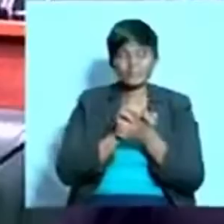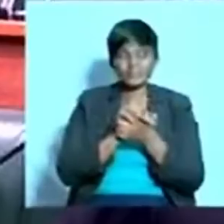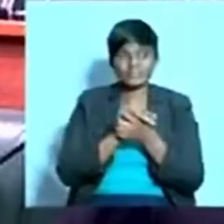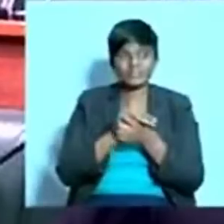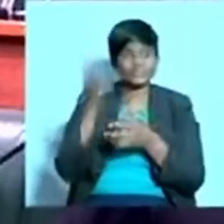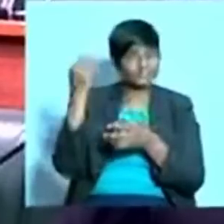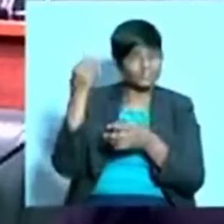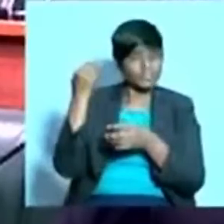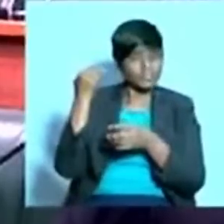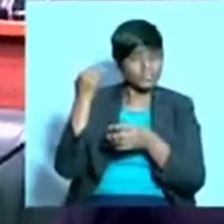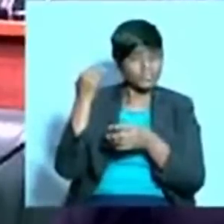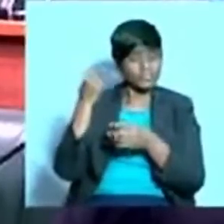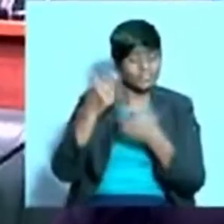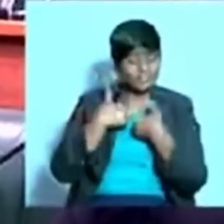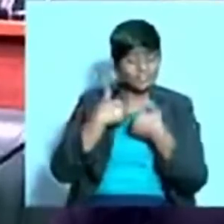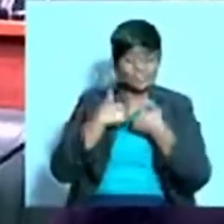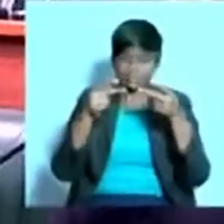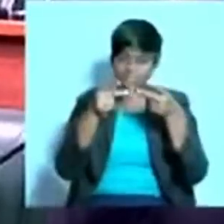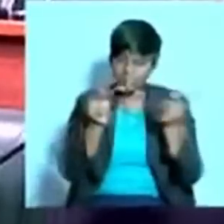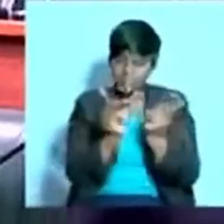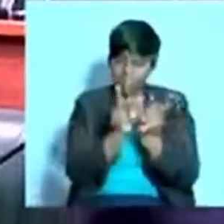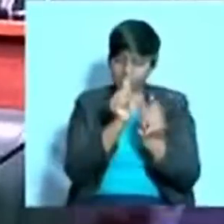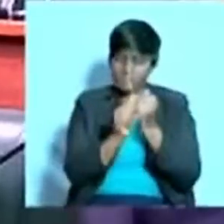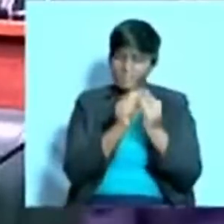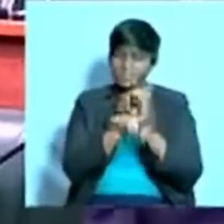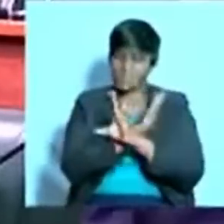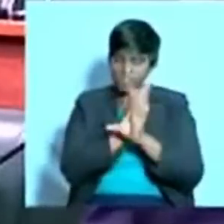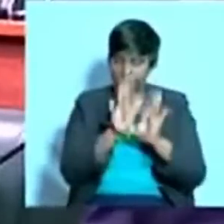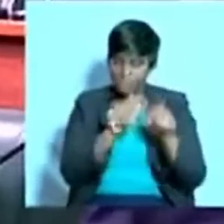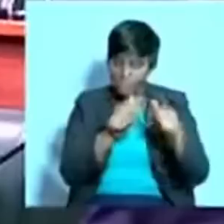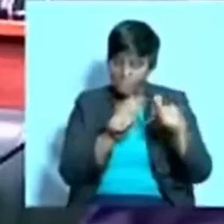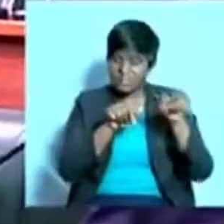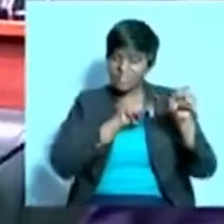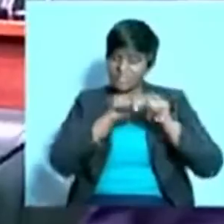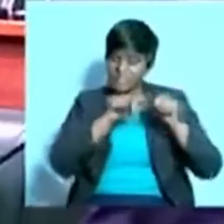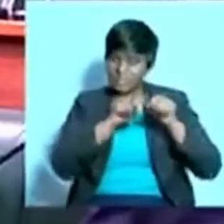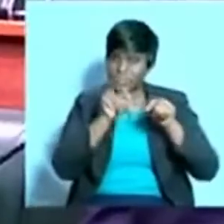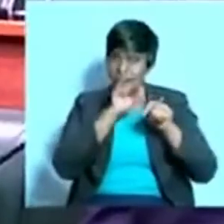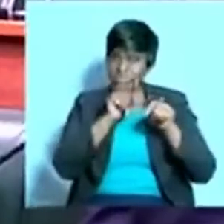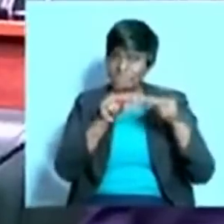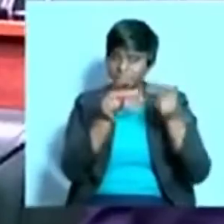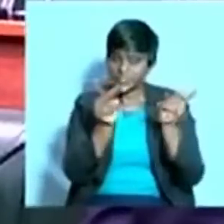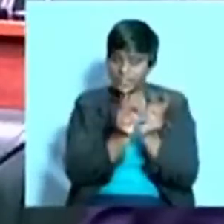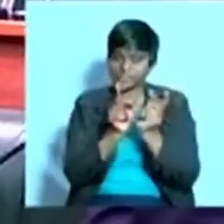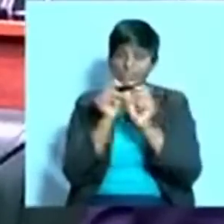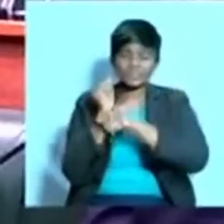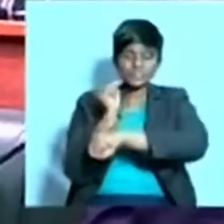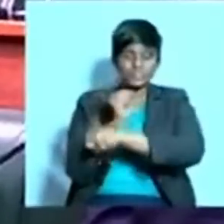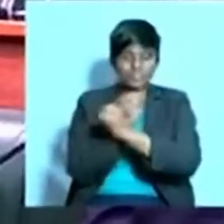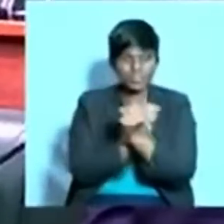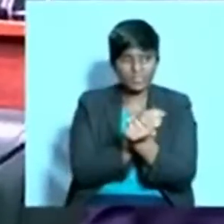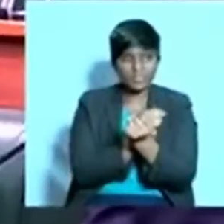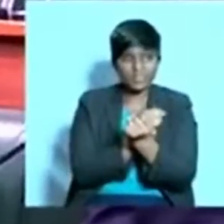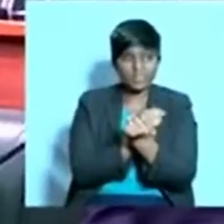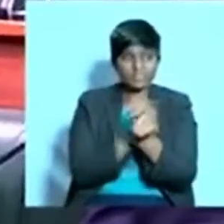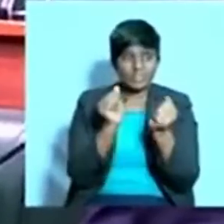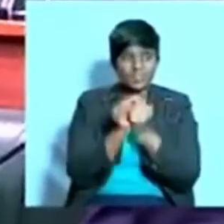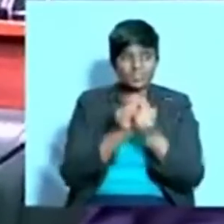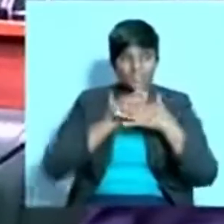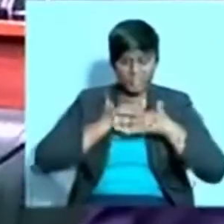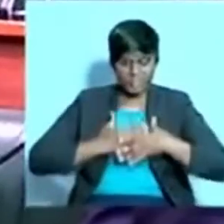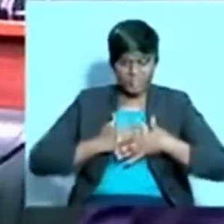by then there was a position which Zambia was occupying on security and peace